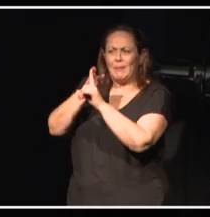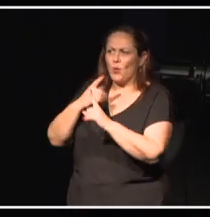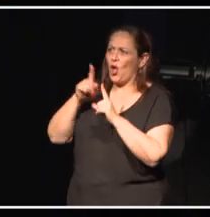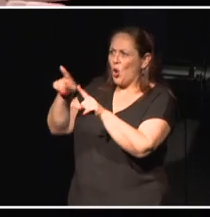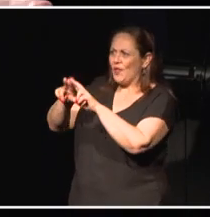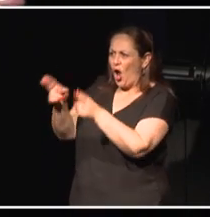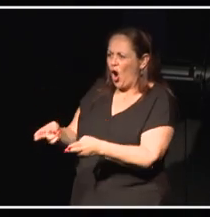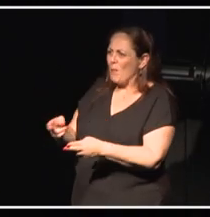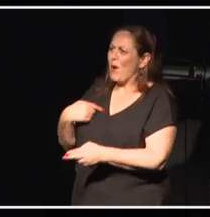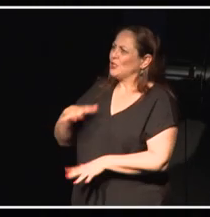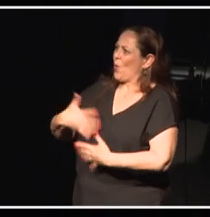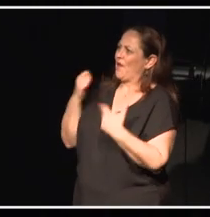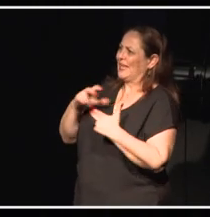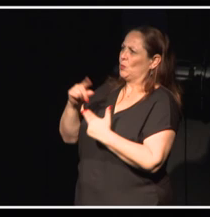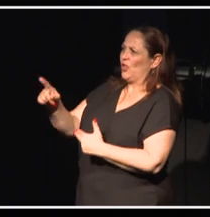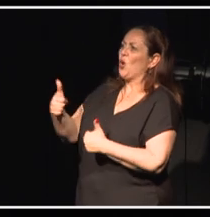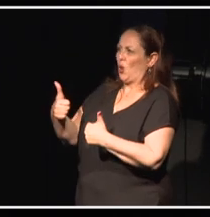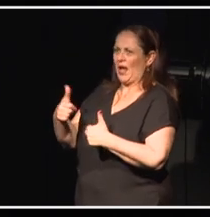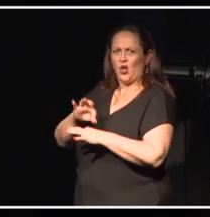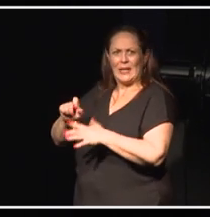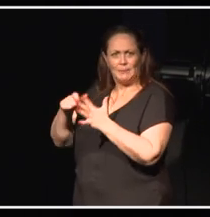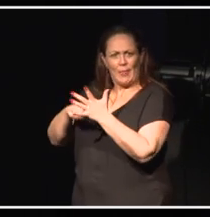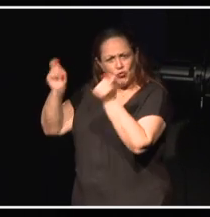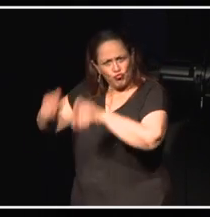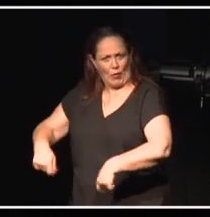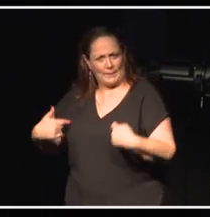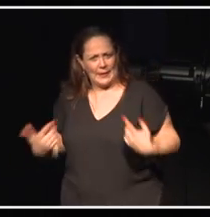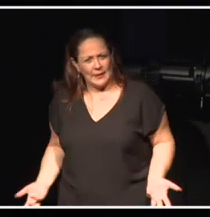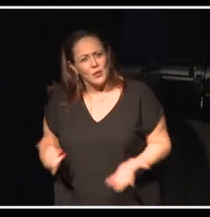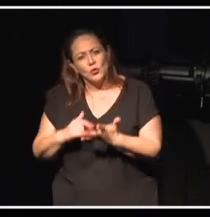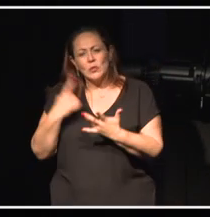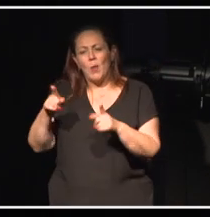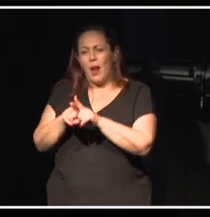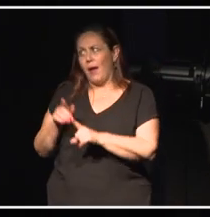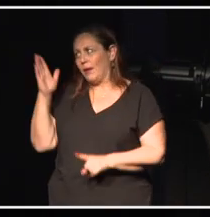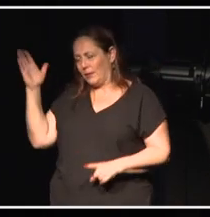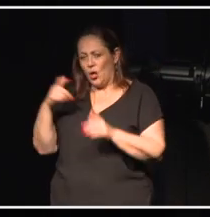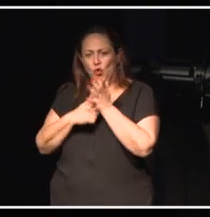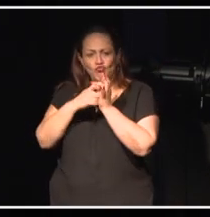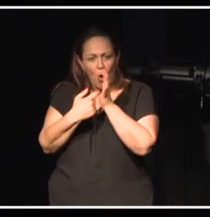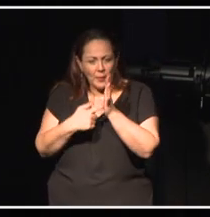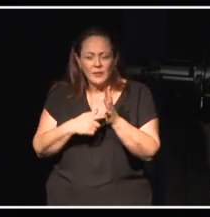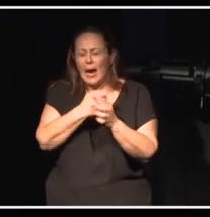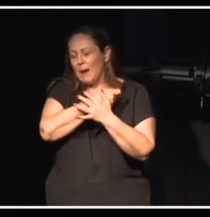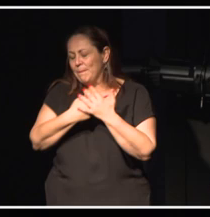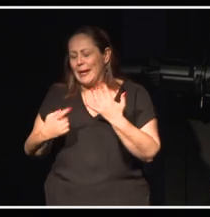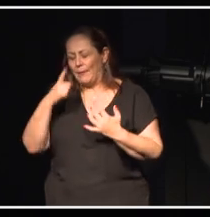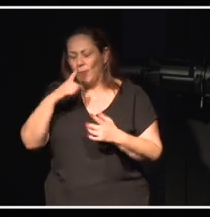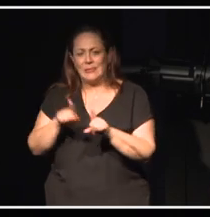someone's house and say, I don't want to have sex with you. And someone like Robert, and I've had many emails along this